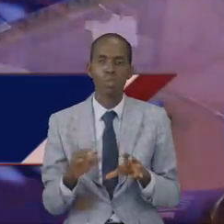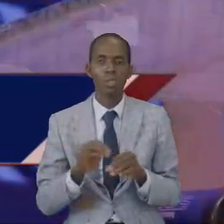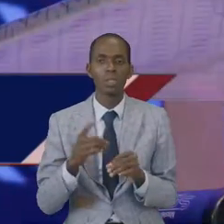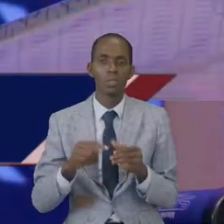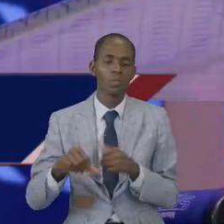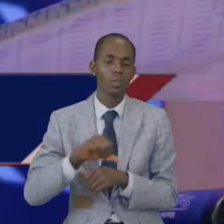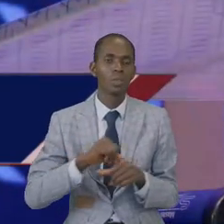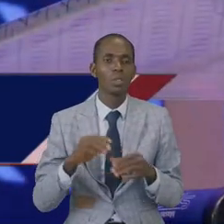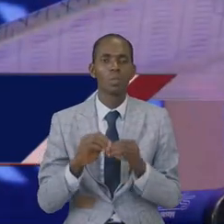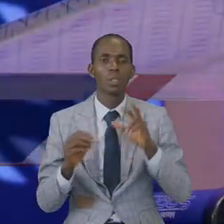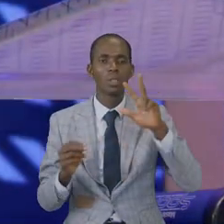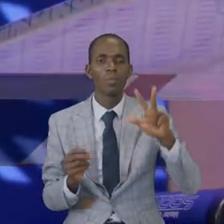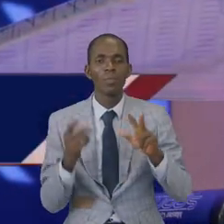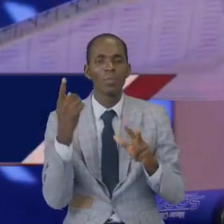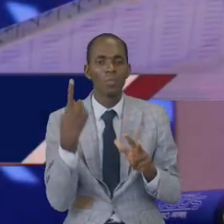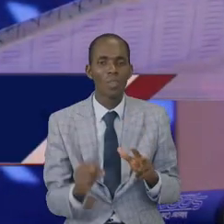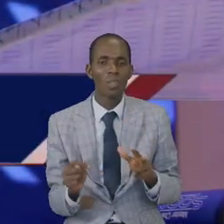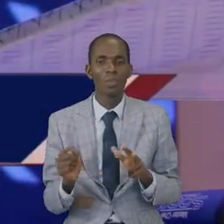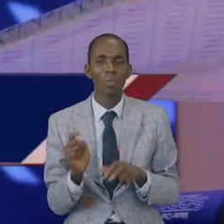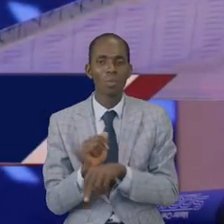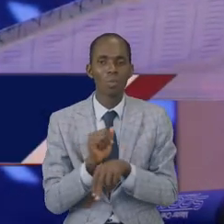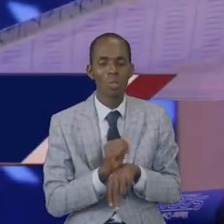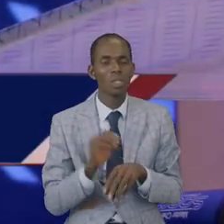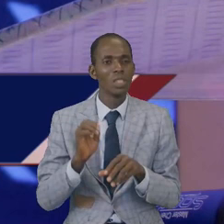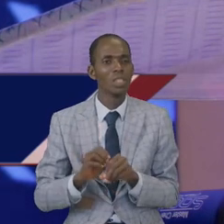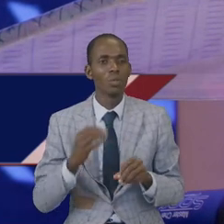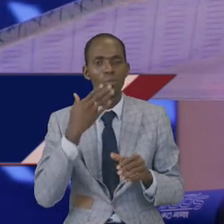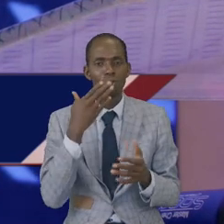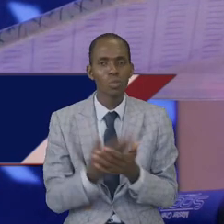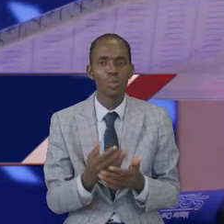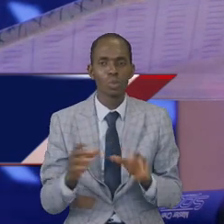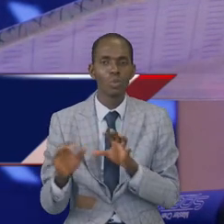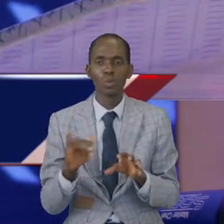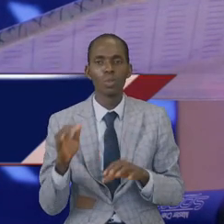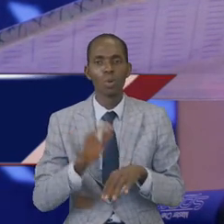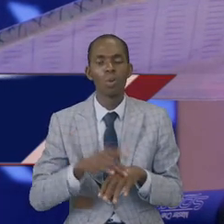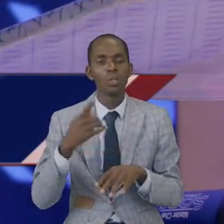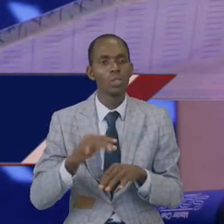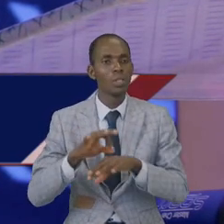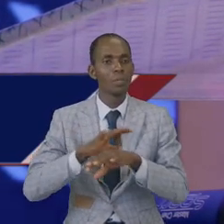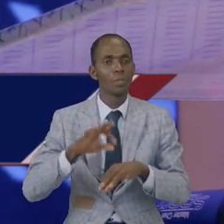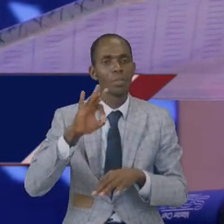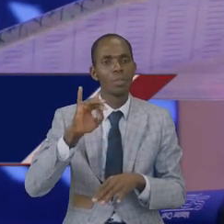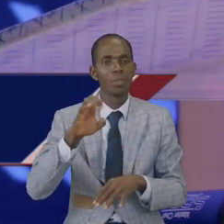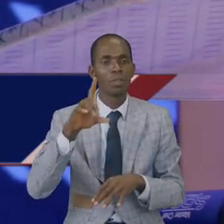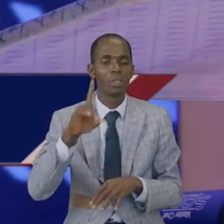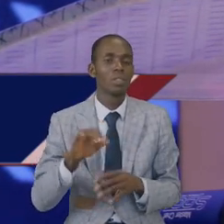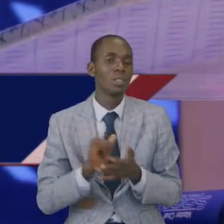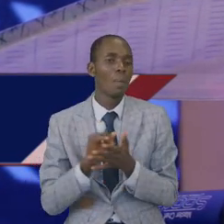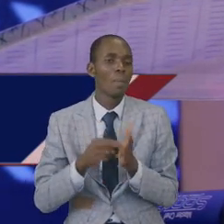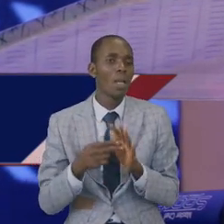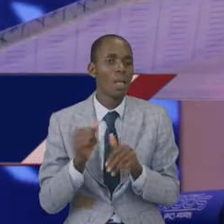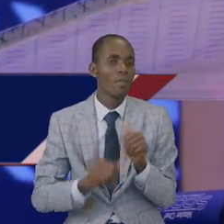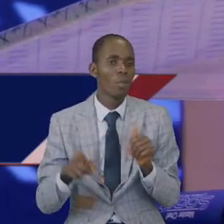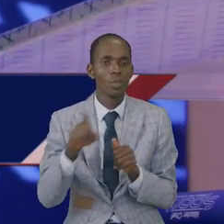Number three, the commission in well-doing on the field. That means anywhere we